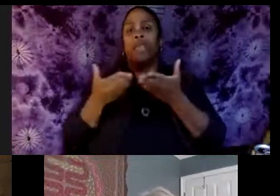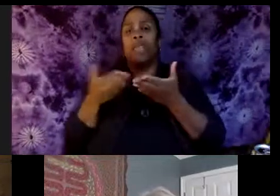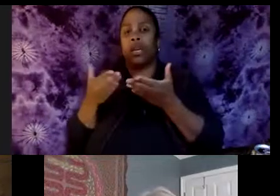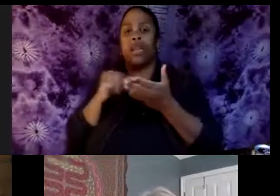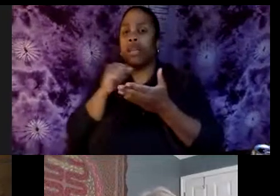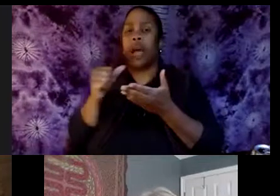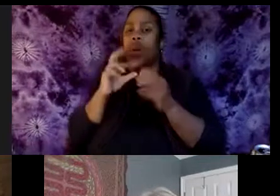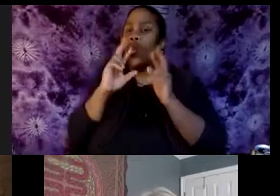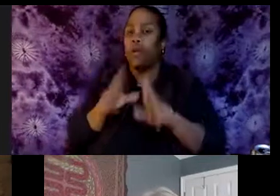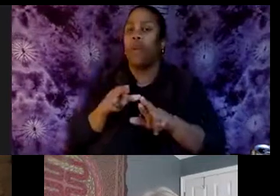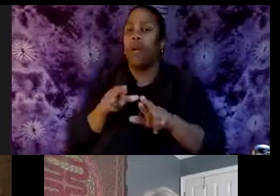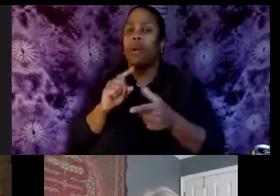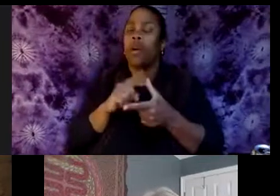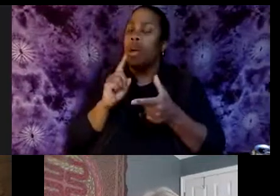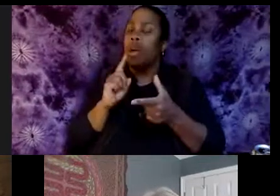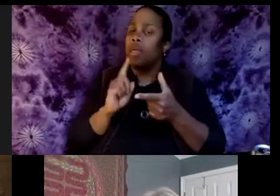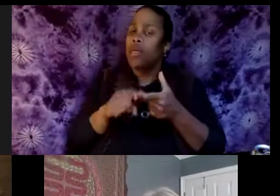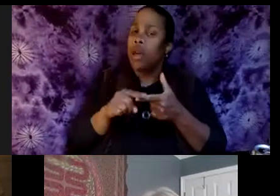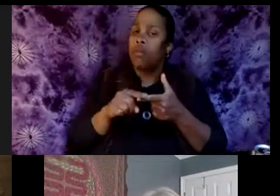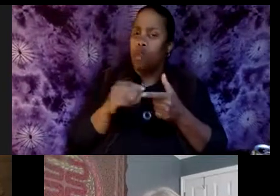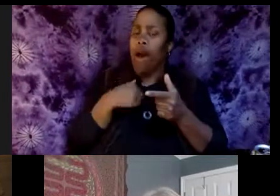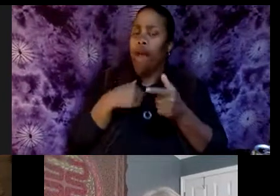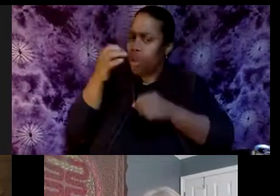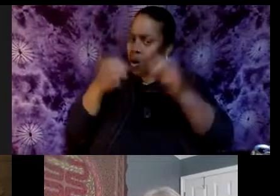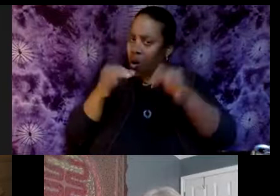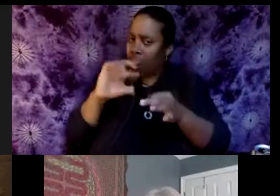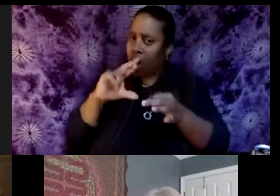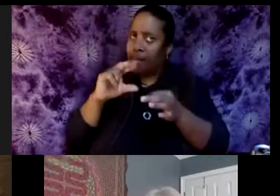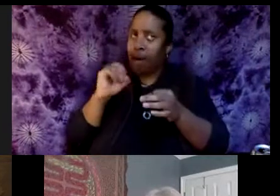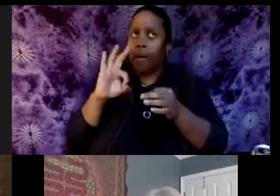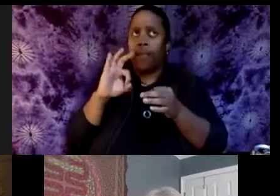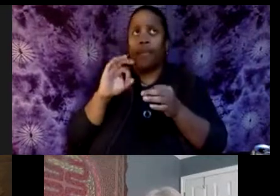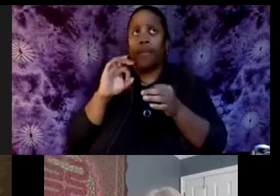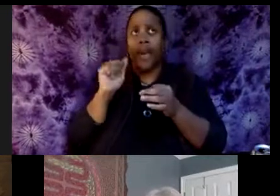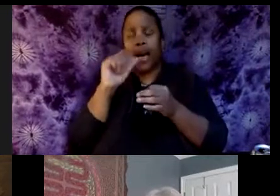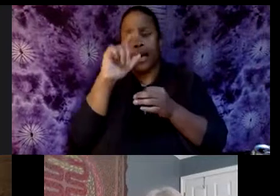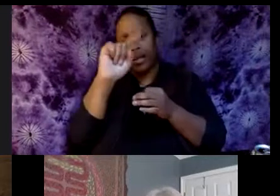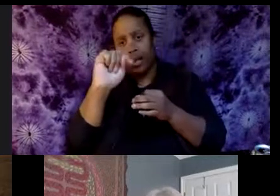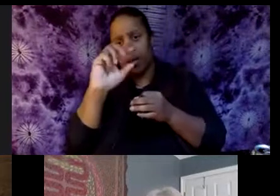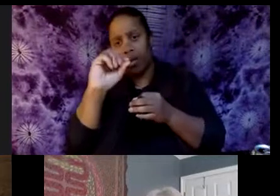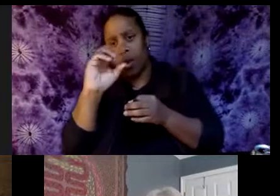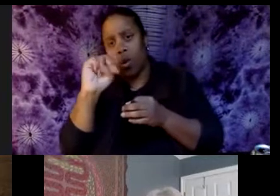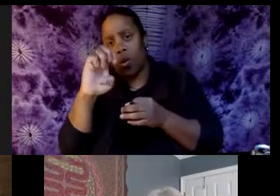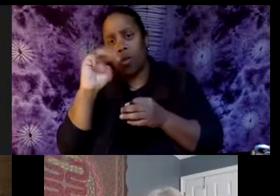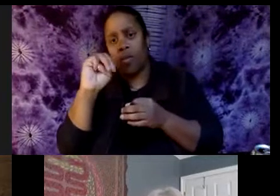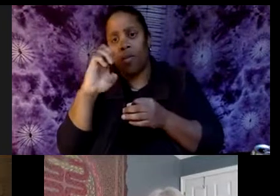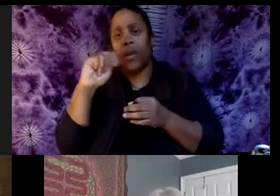we called in Court of Atonement. And the crazy thing is, we brought it up to a spiritual level. And the crazy thing is